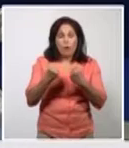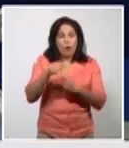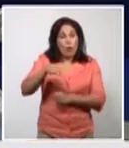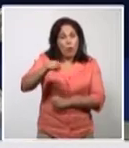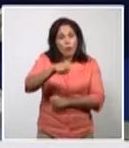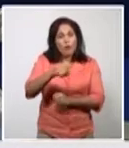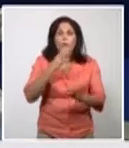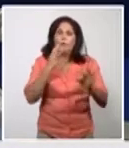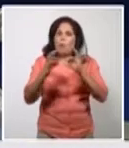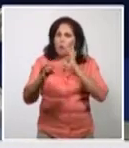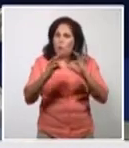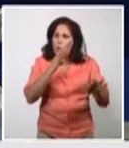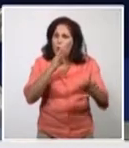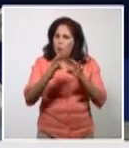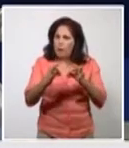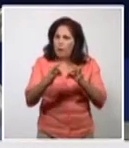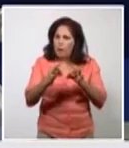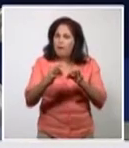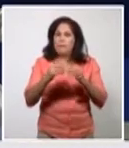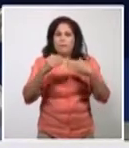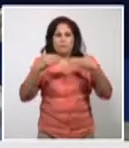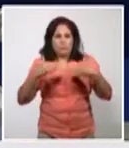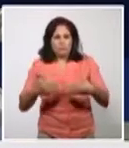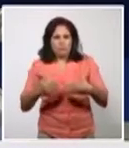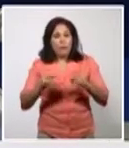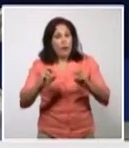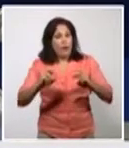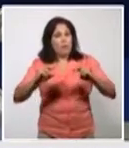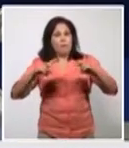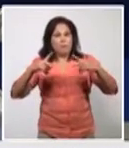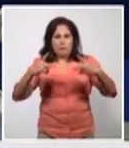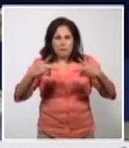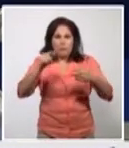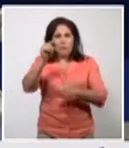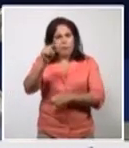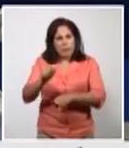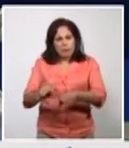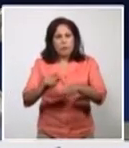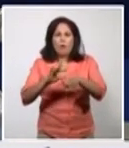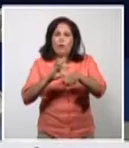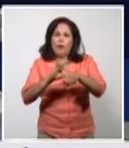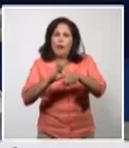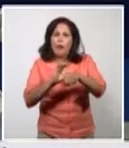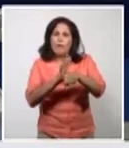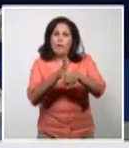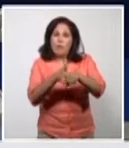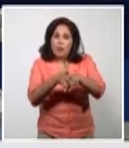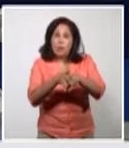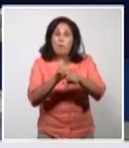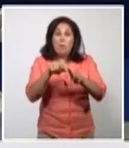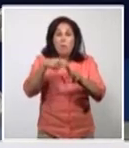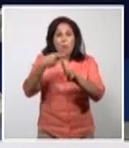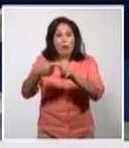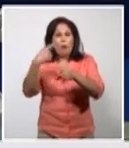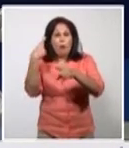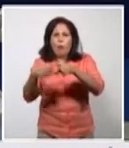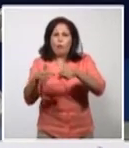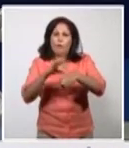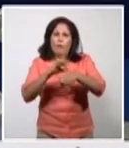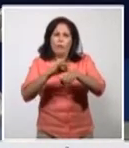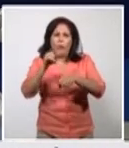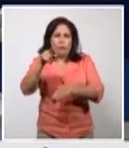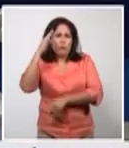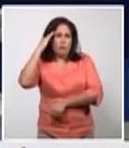dangerous, above all for those patients with certain pre-existing conditions which